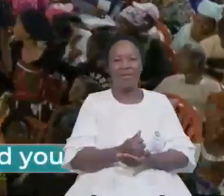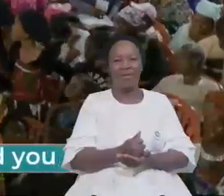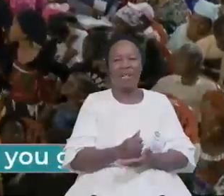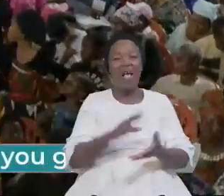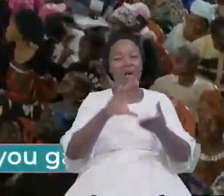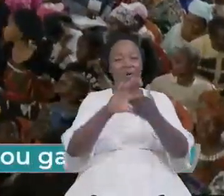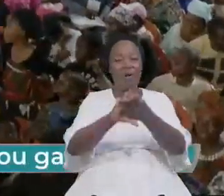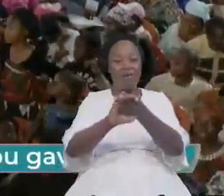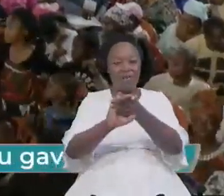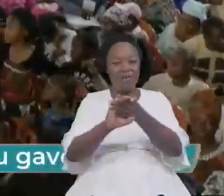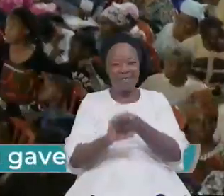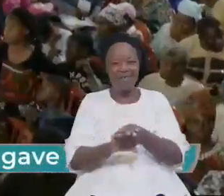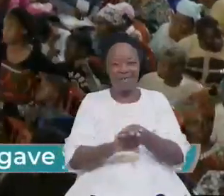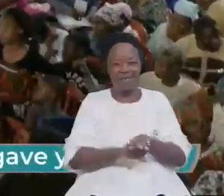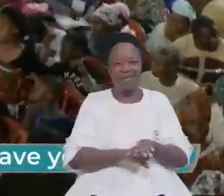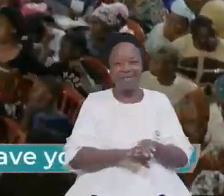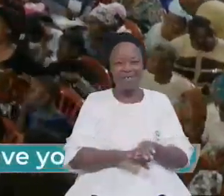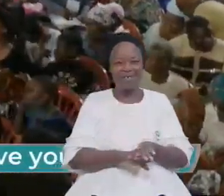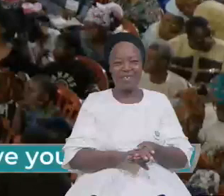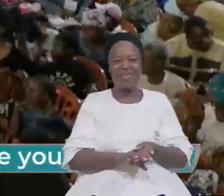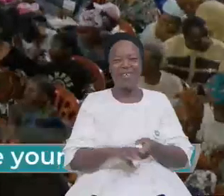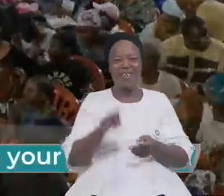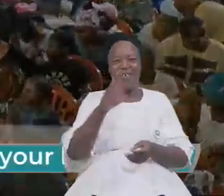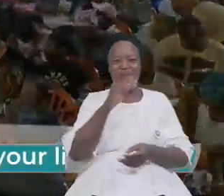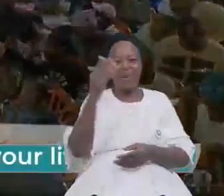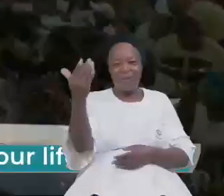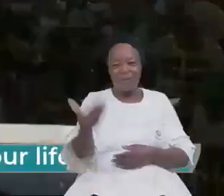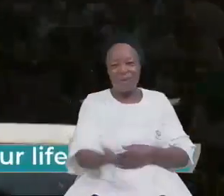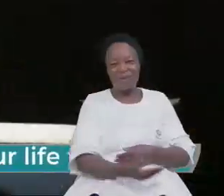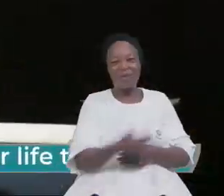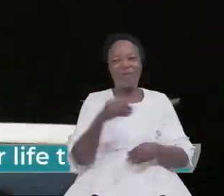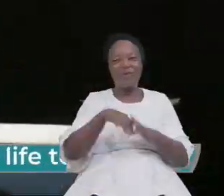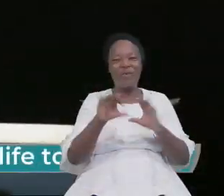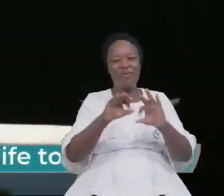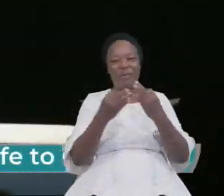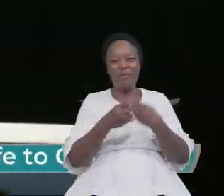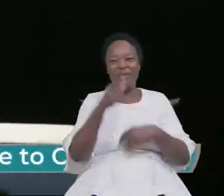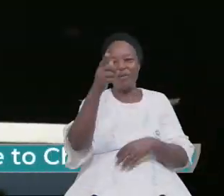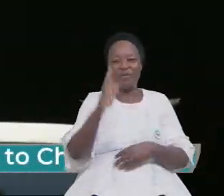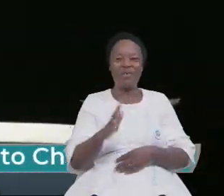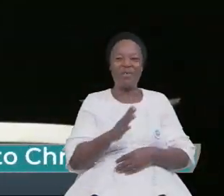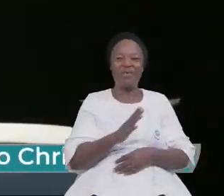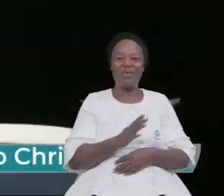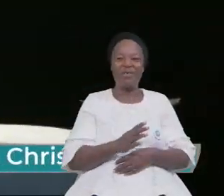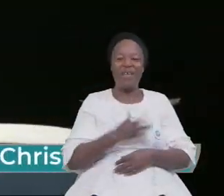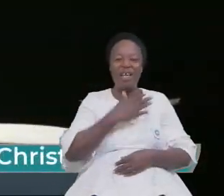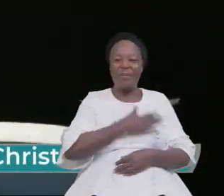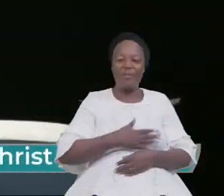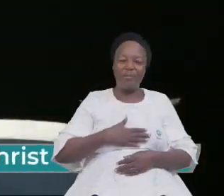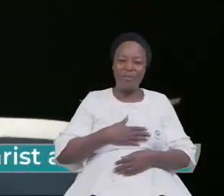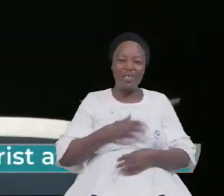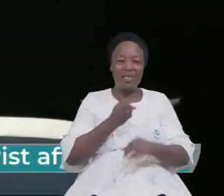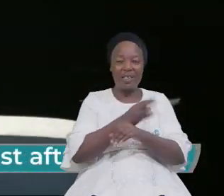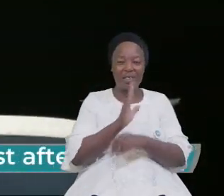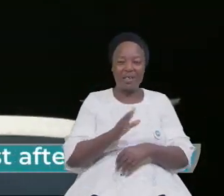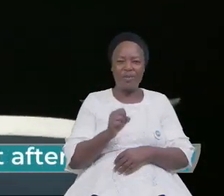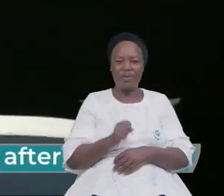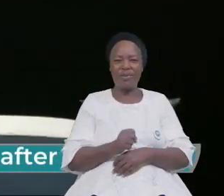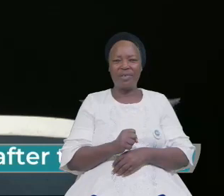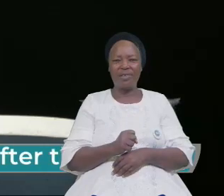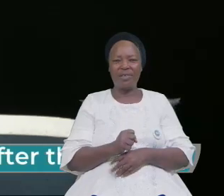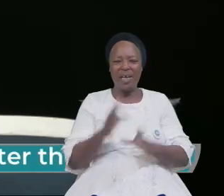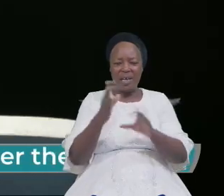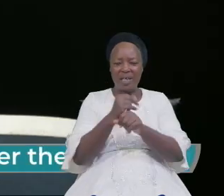Congratulations. You are welcome into the family of God. Please, counselors, get to the